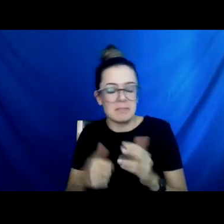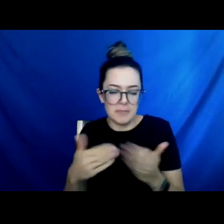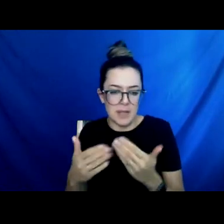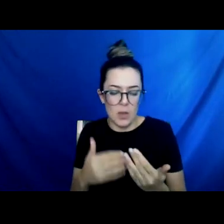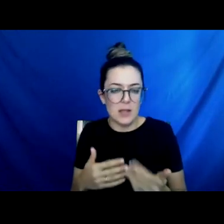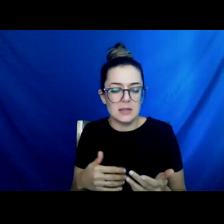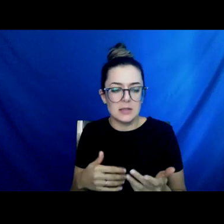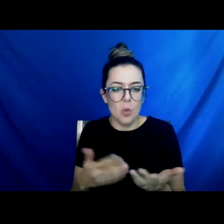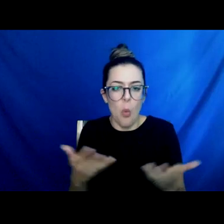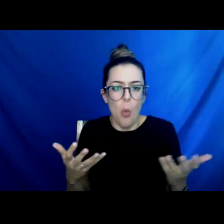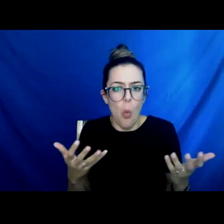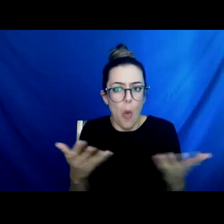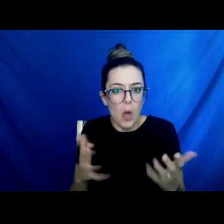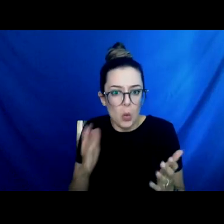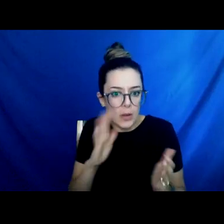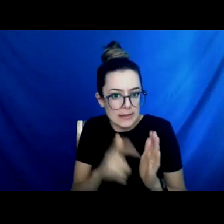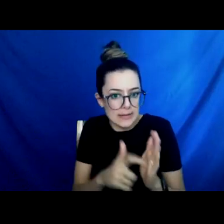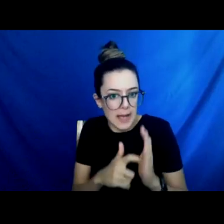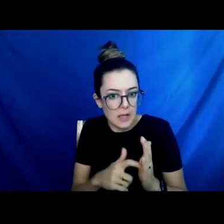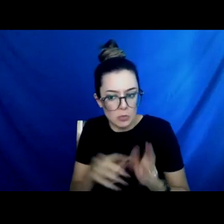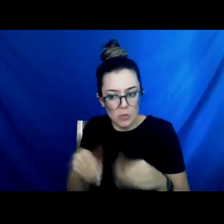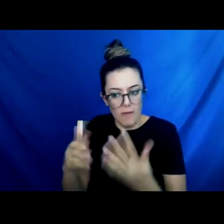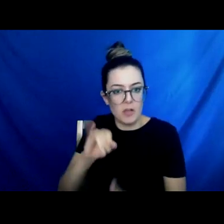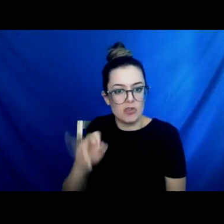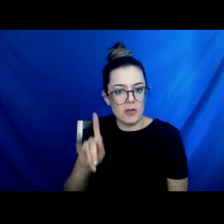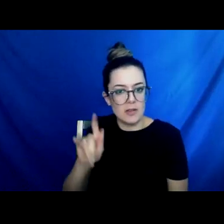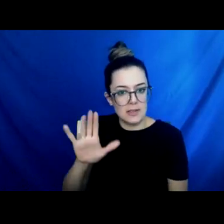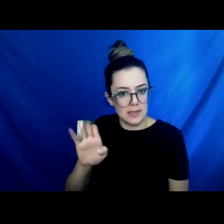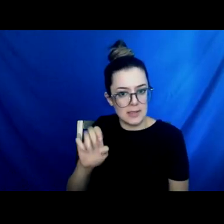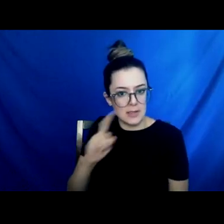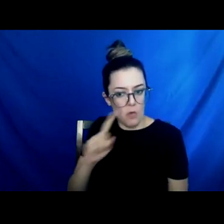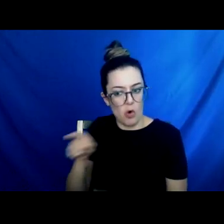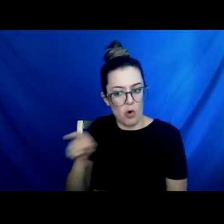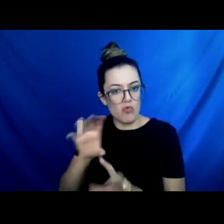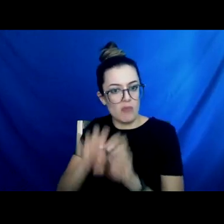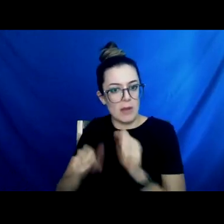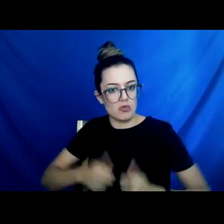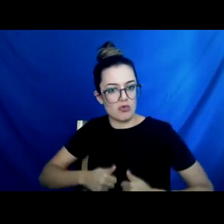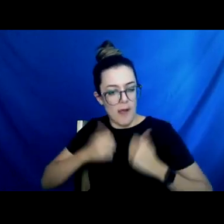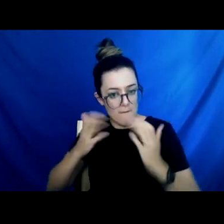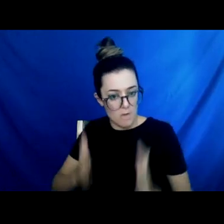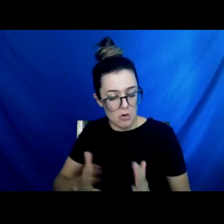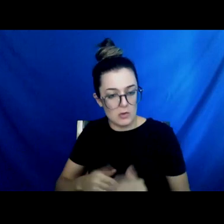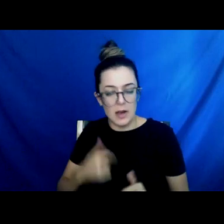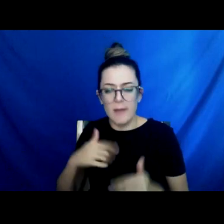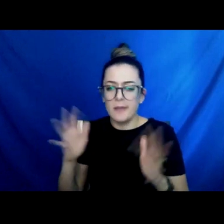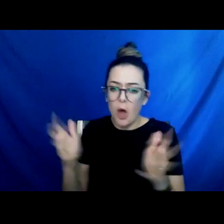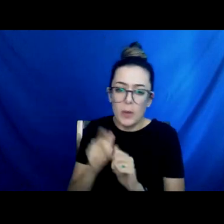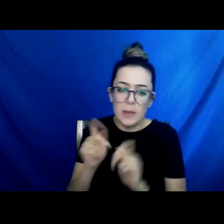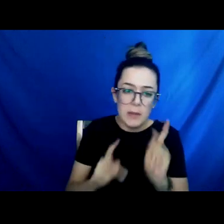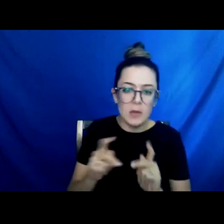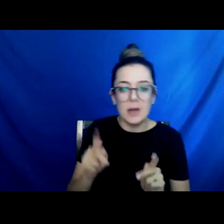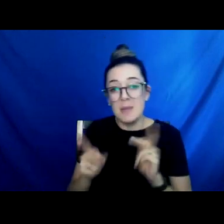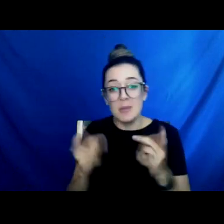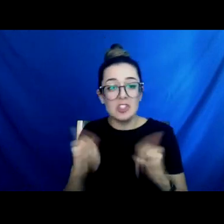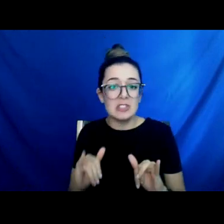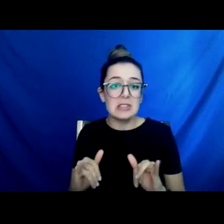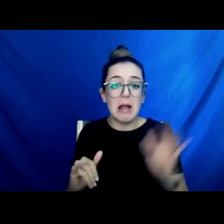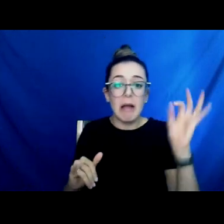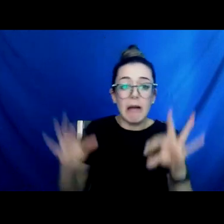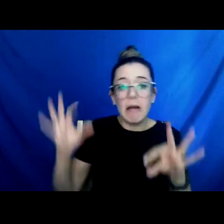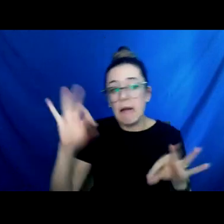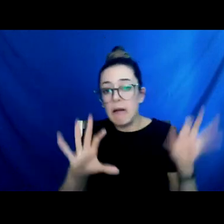to get justice for these rape survivors? And I've talked to people since, and people are batting around different ideas still. There is some sort